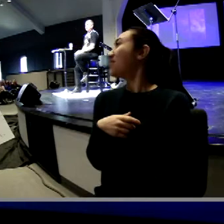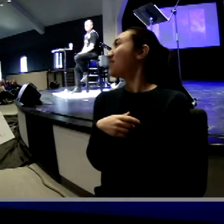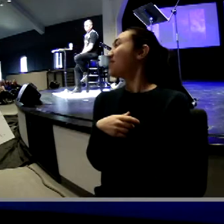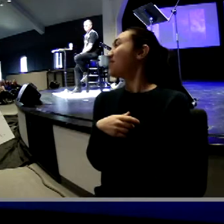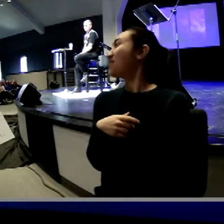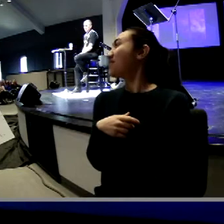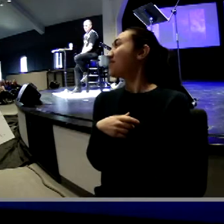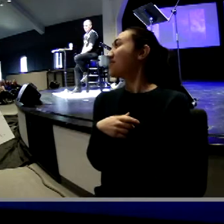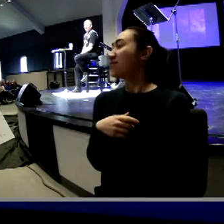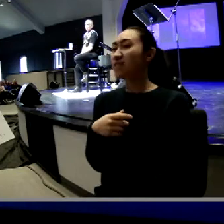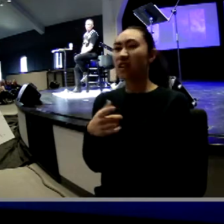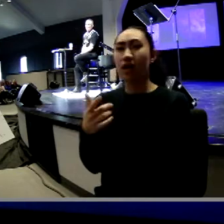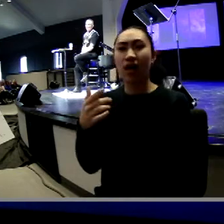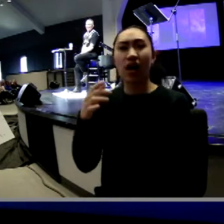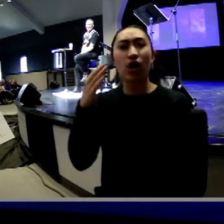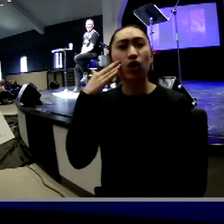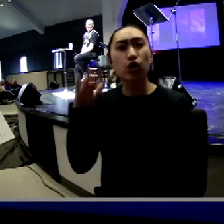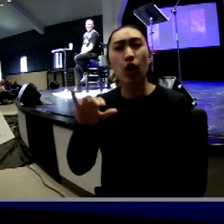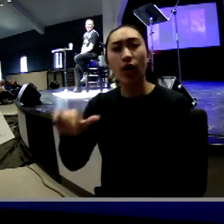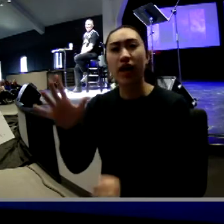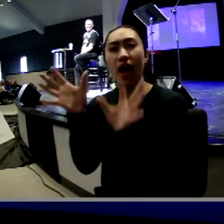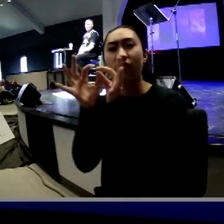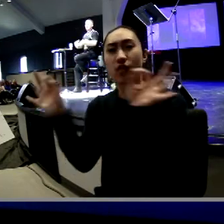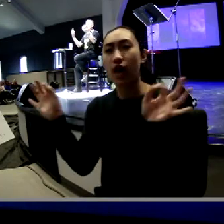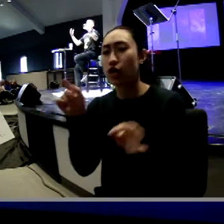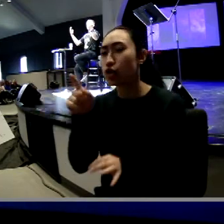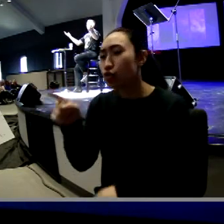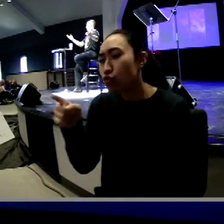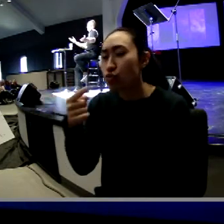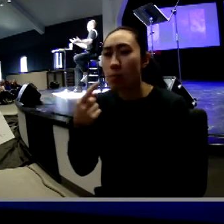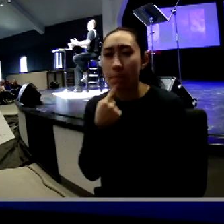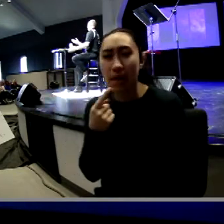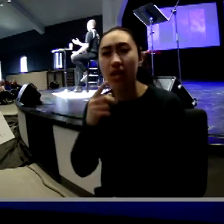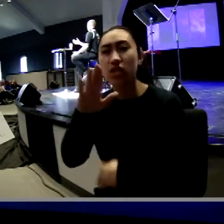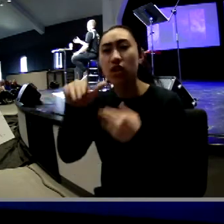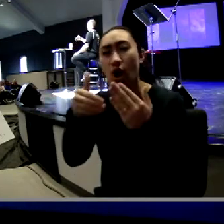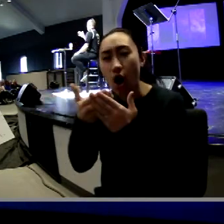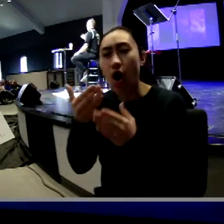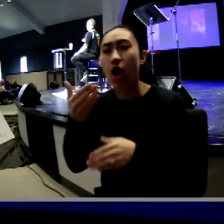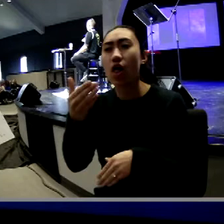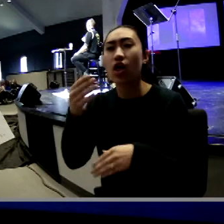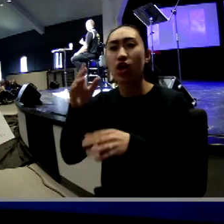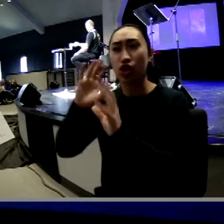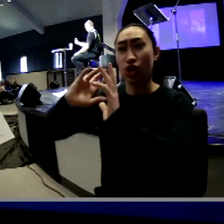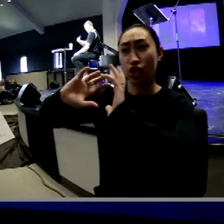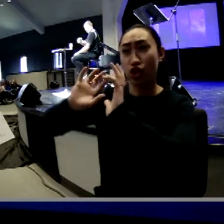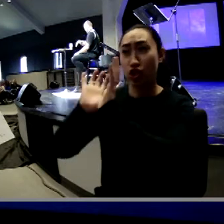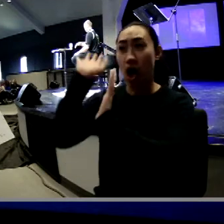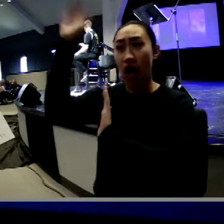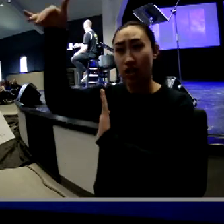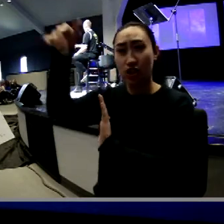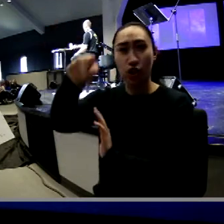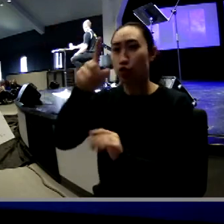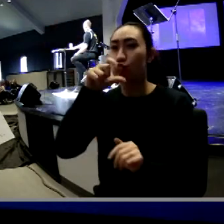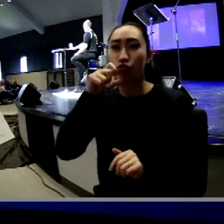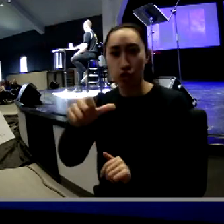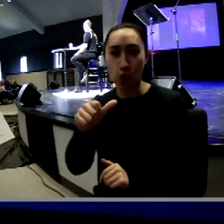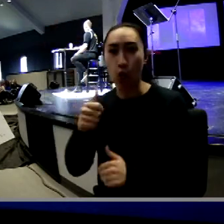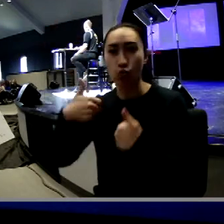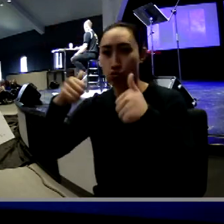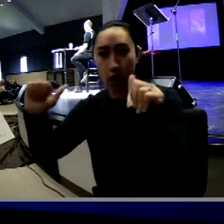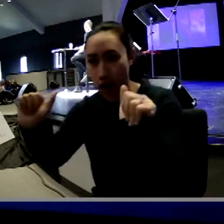of the shots you don't take. You know what I mean? Like, you think in sports narrative. That's your perspective. That's your story. Some of you